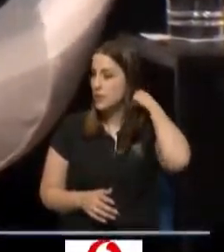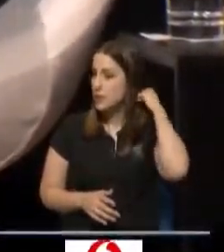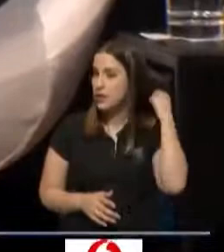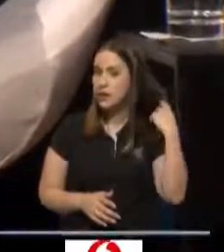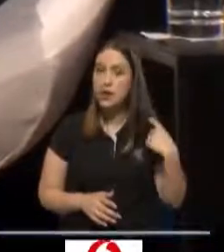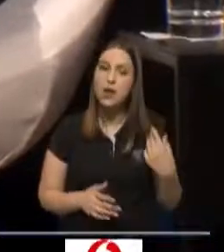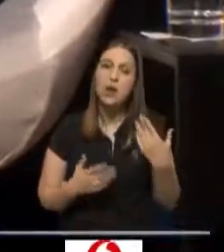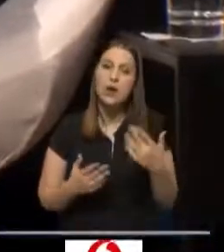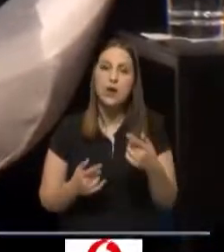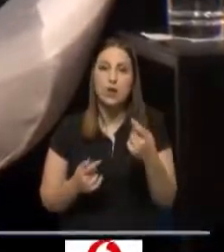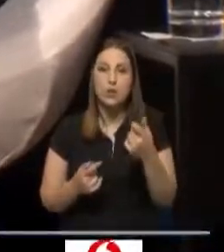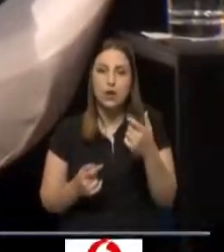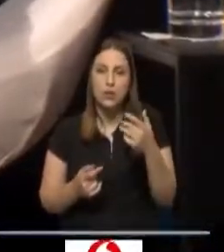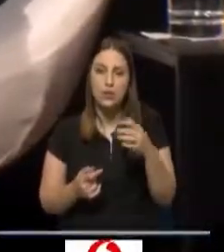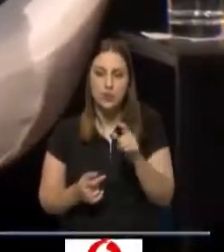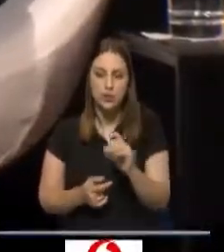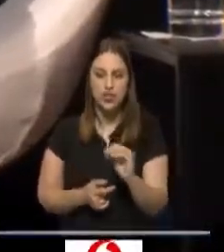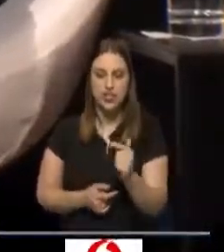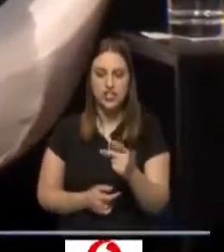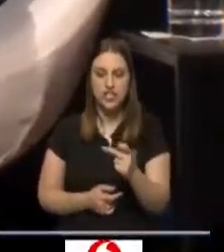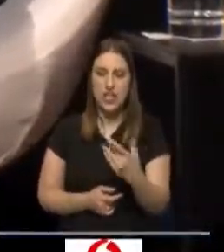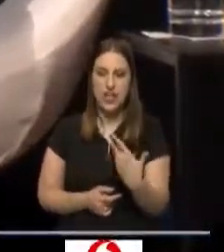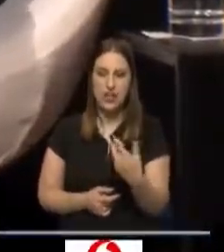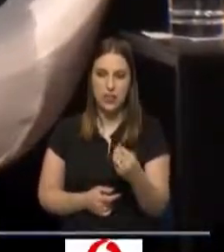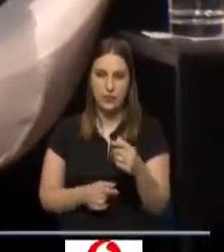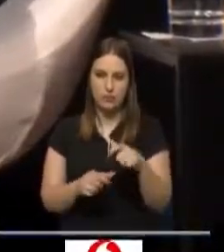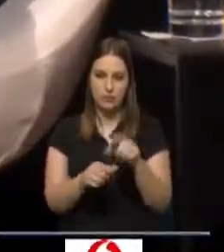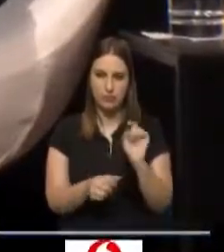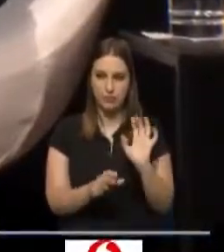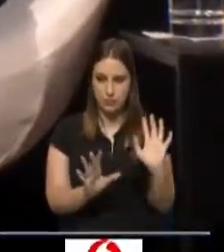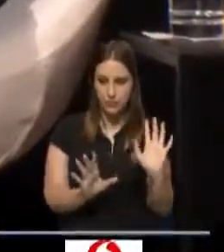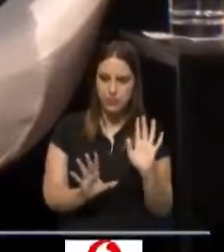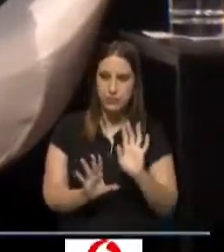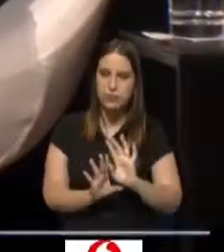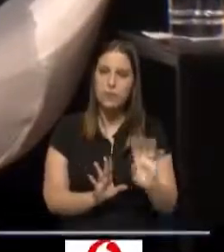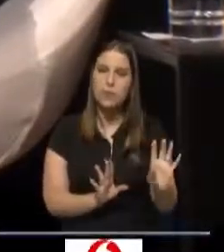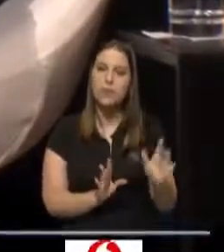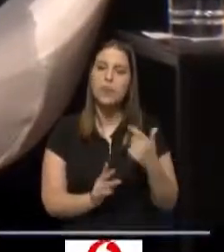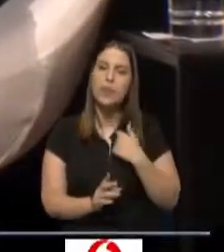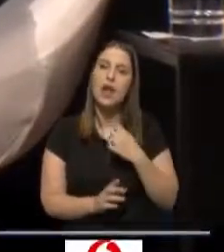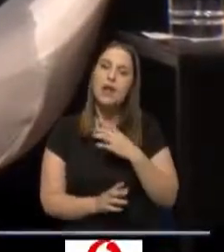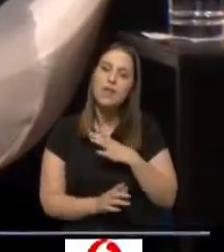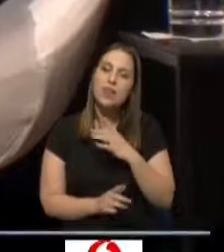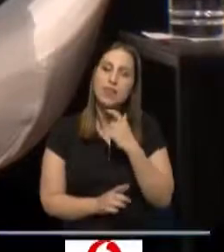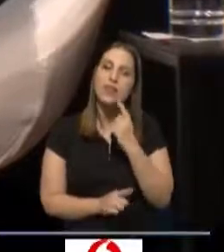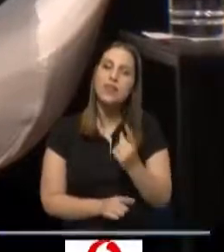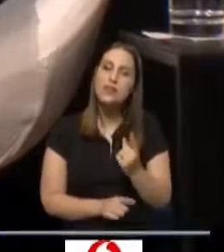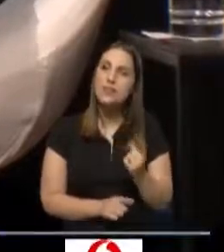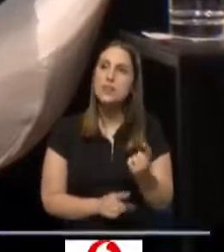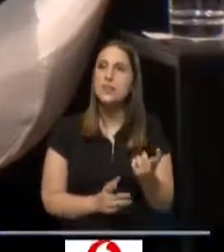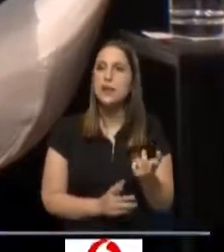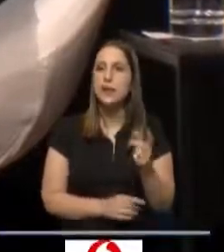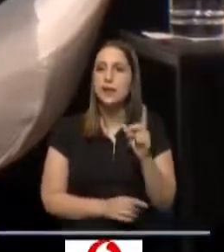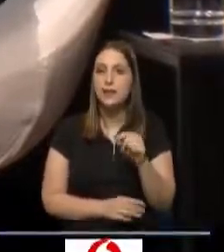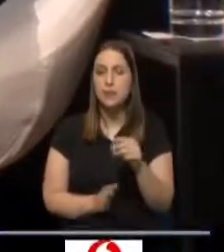instance, although I may diverge from the discussion,